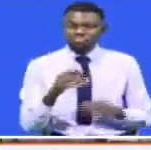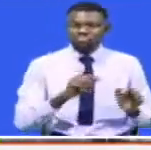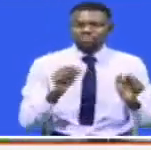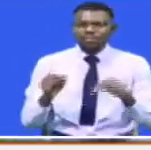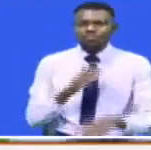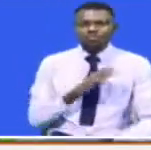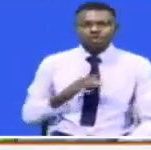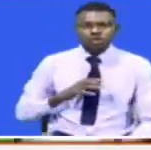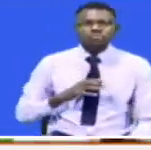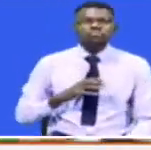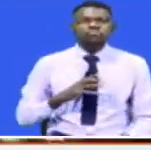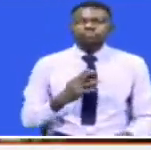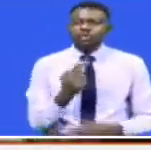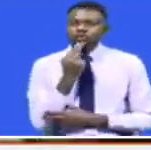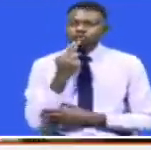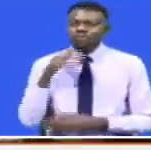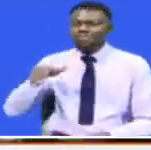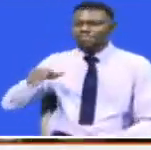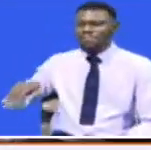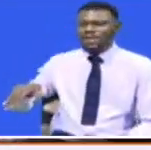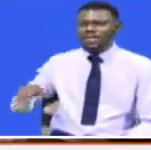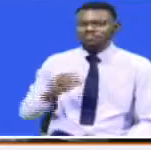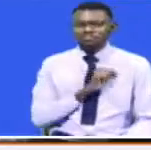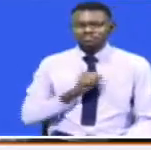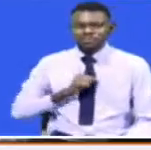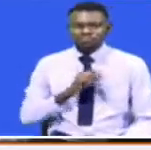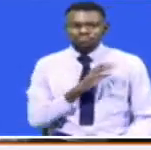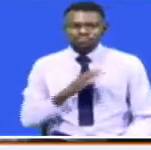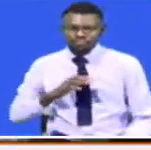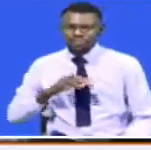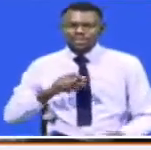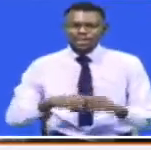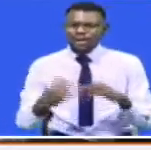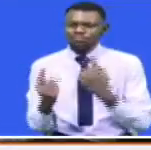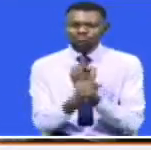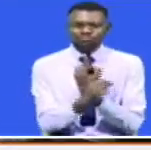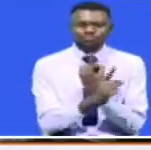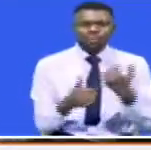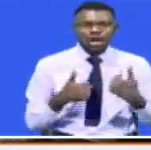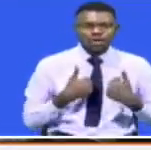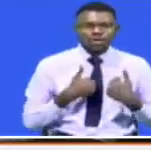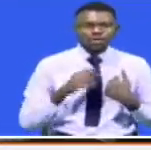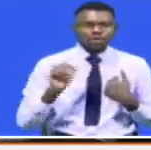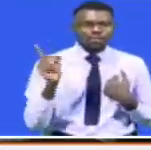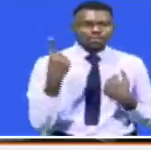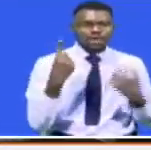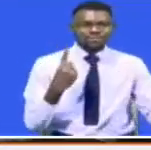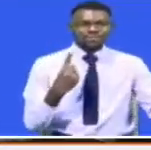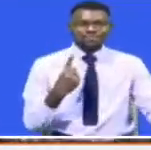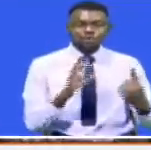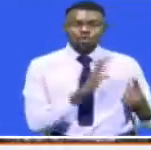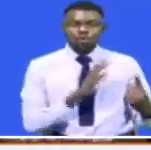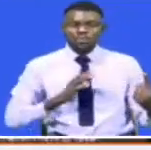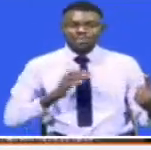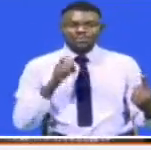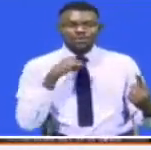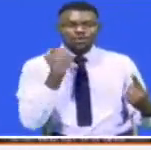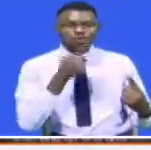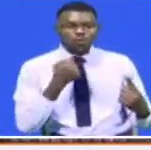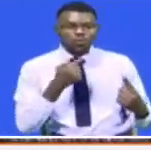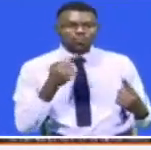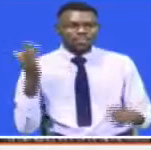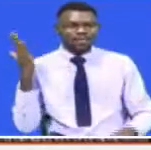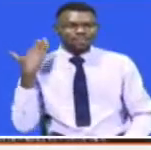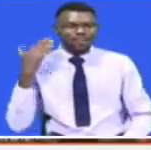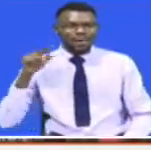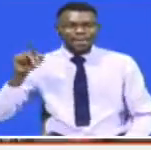probing the scandal Tuesday morning at different time intervals. First to appear before the committee was embattled former